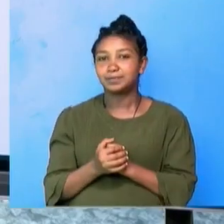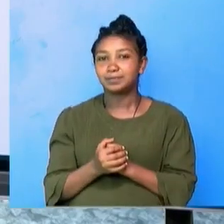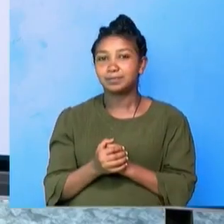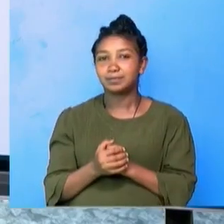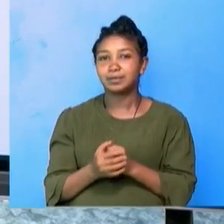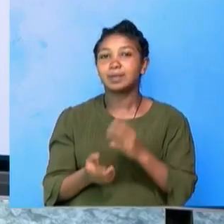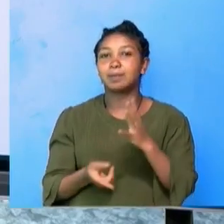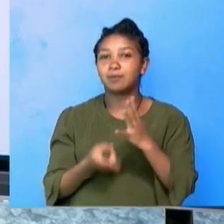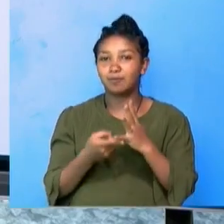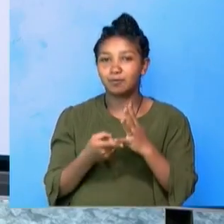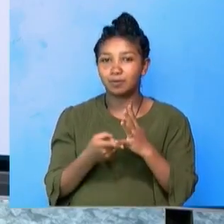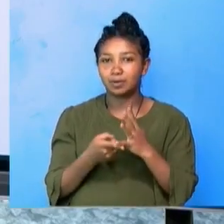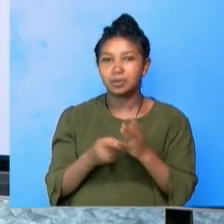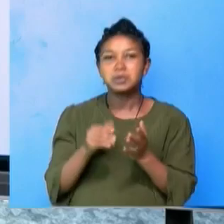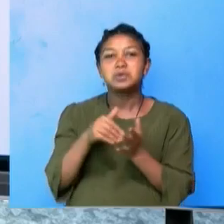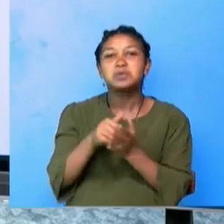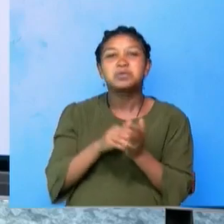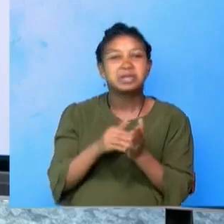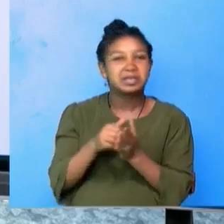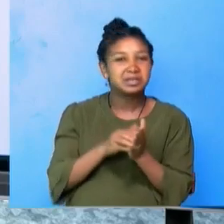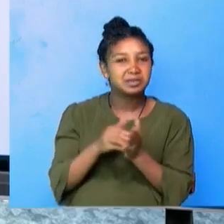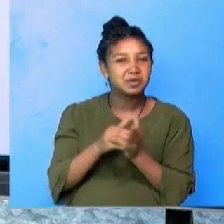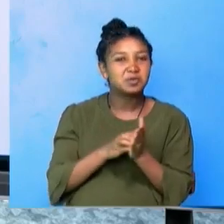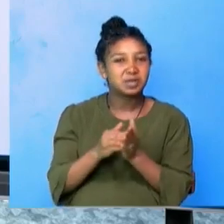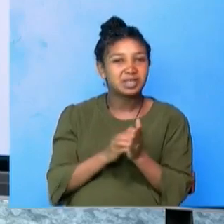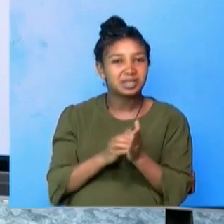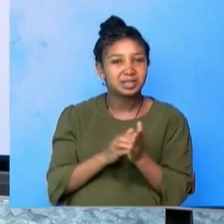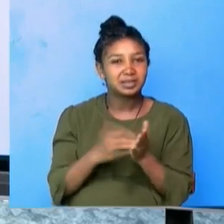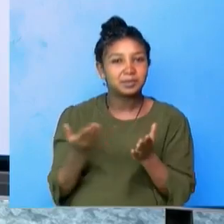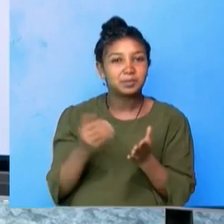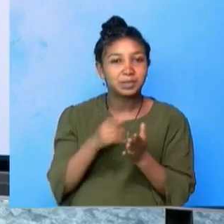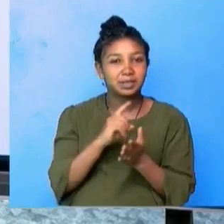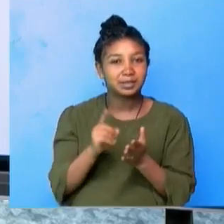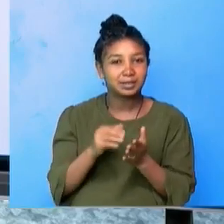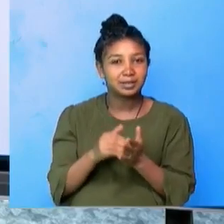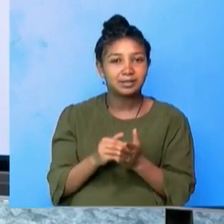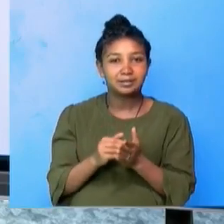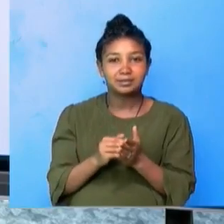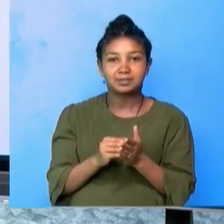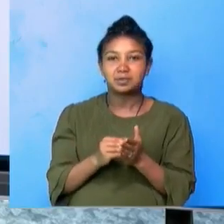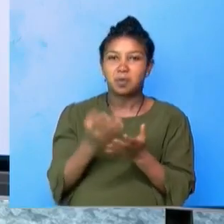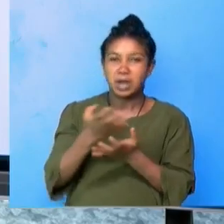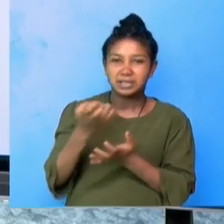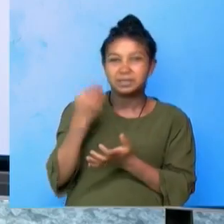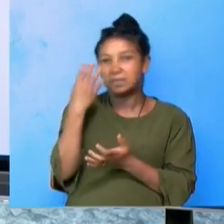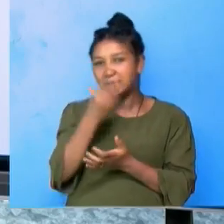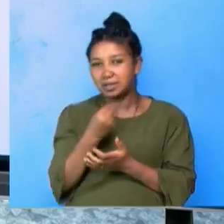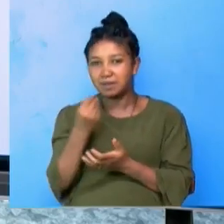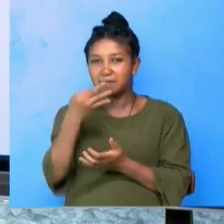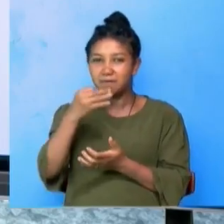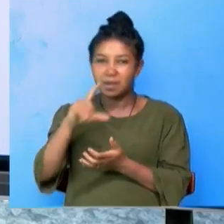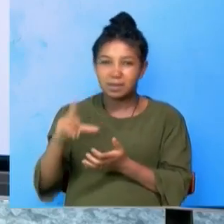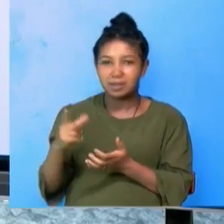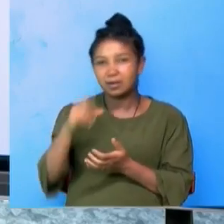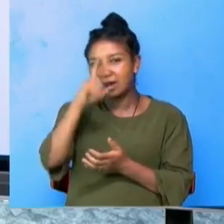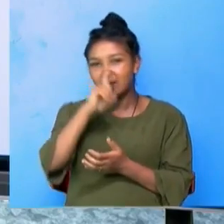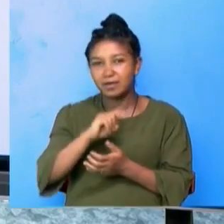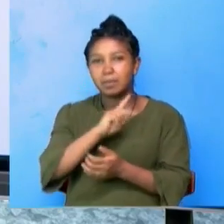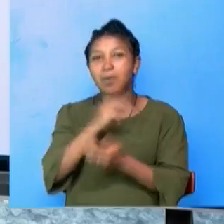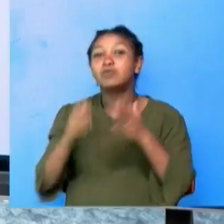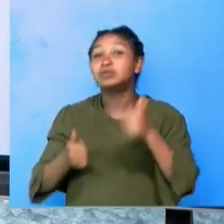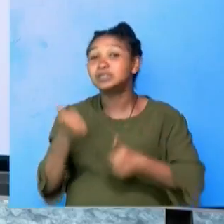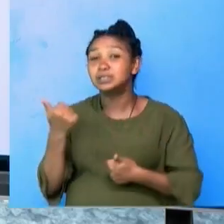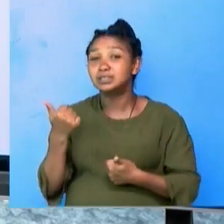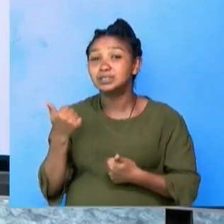number 4, weak. Weak. Here is the choices: wealthy, pretty, feeble, clever, and powerful.